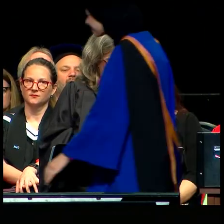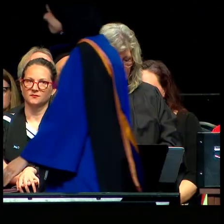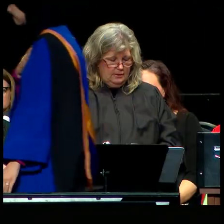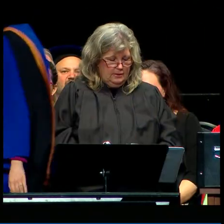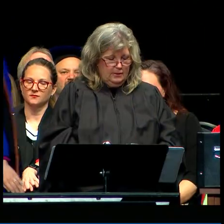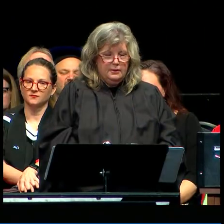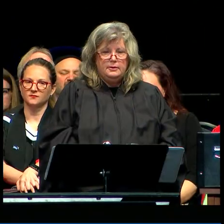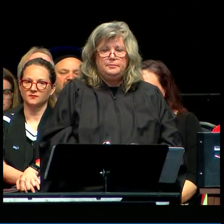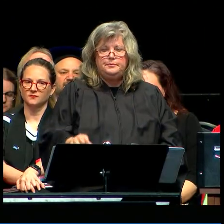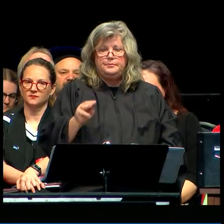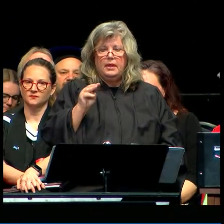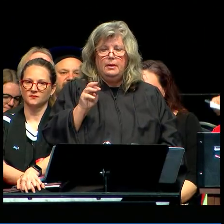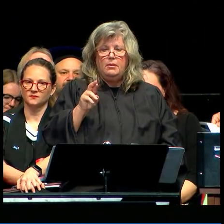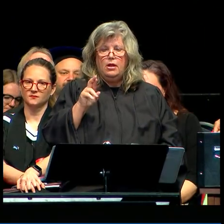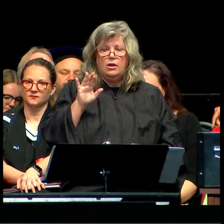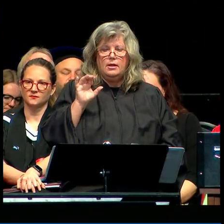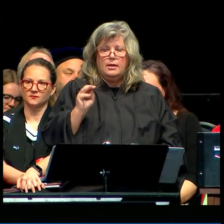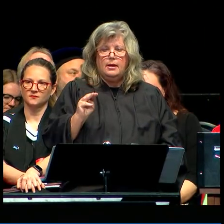Maryam Mohammed.